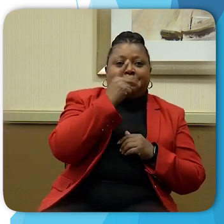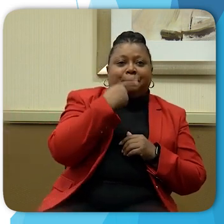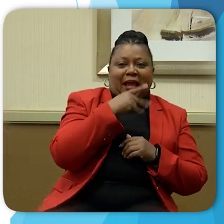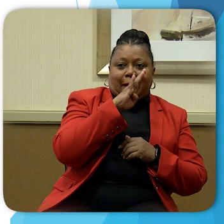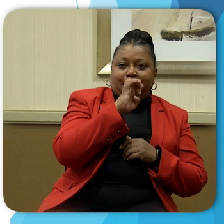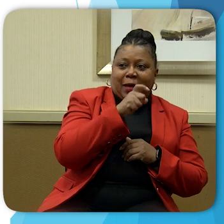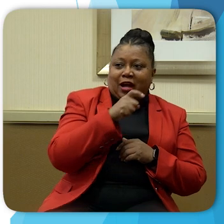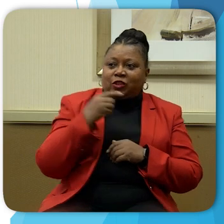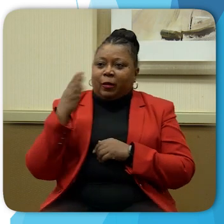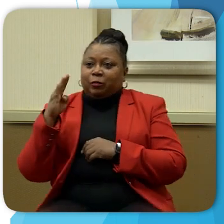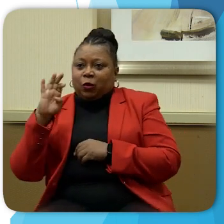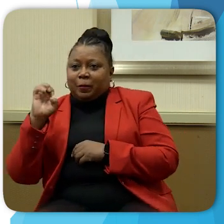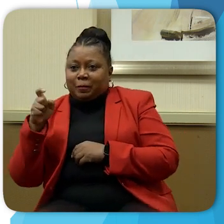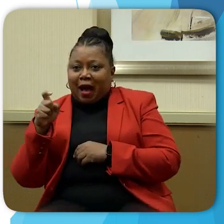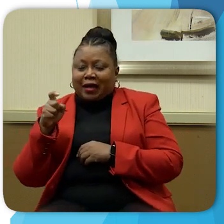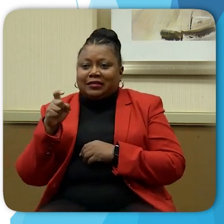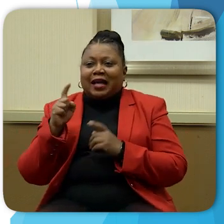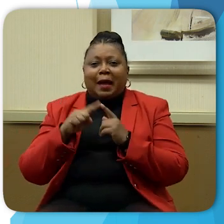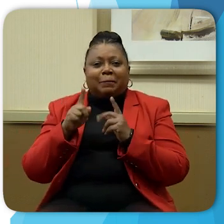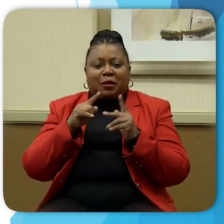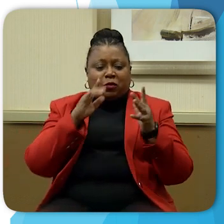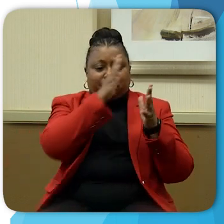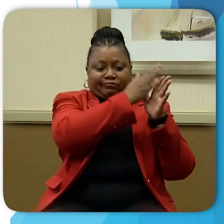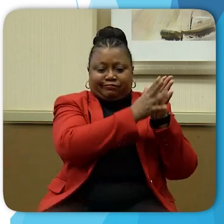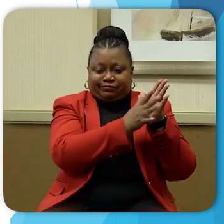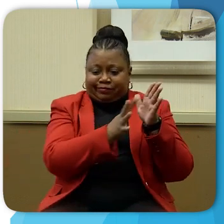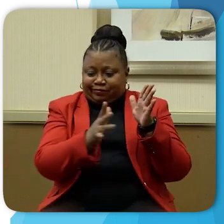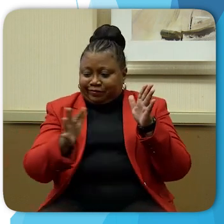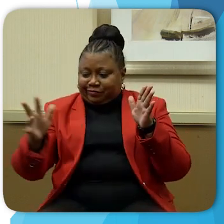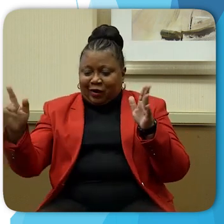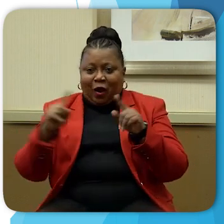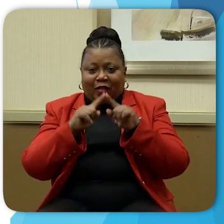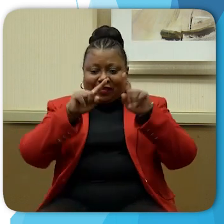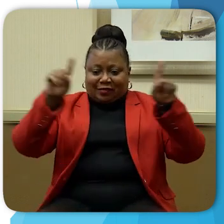thinking of a spectrum, and people fall different places on that.